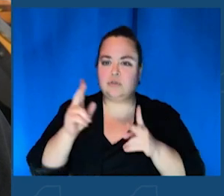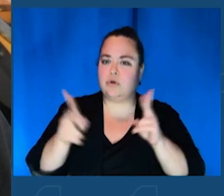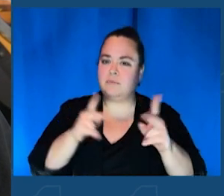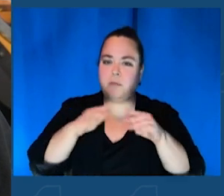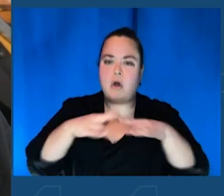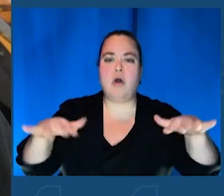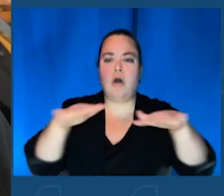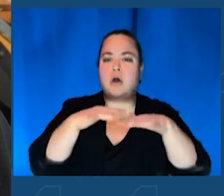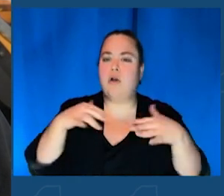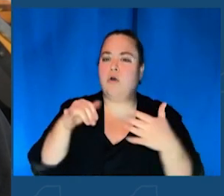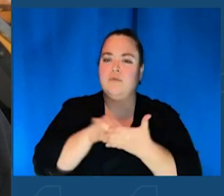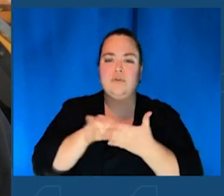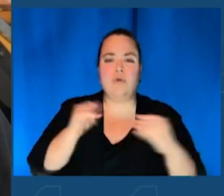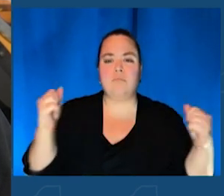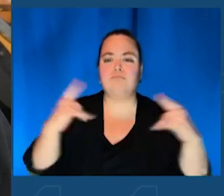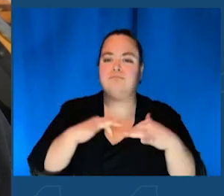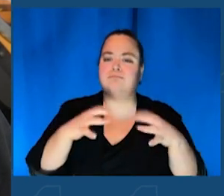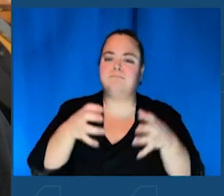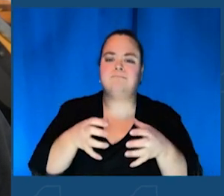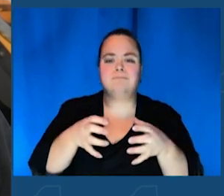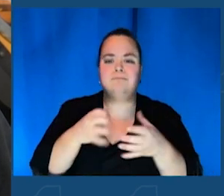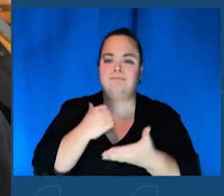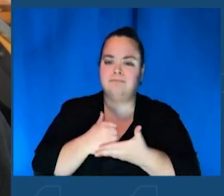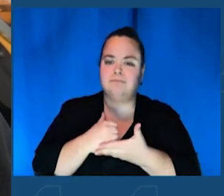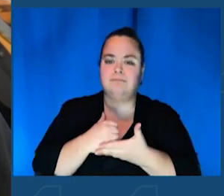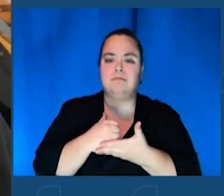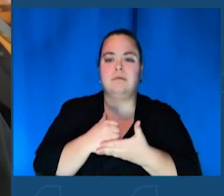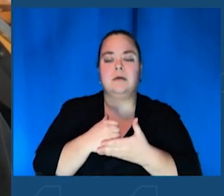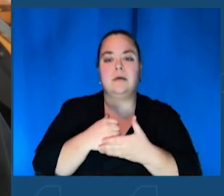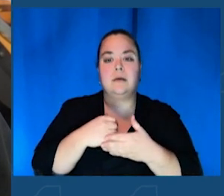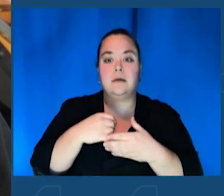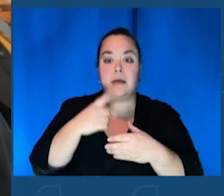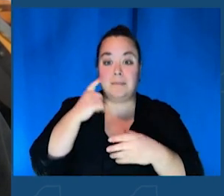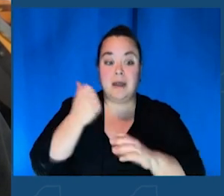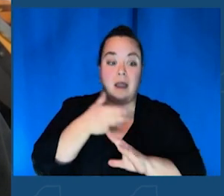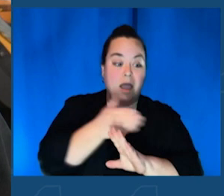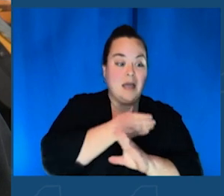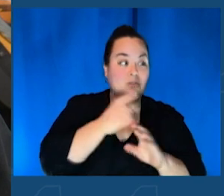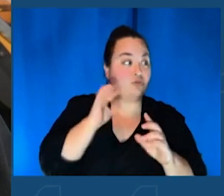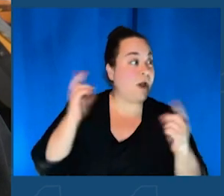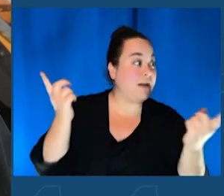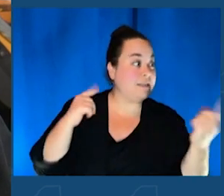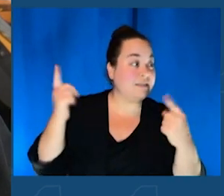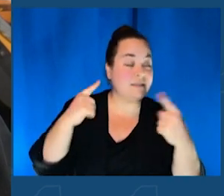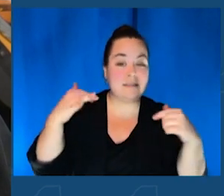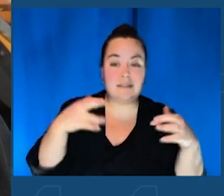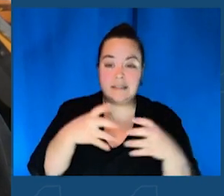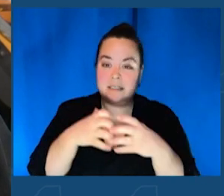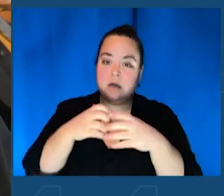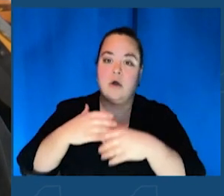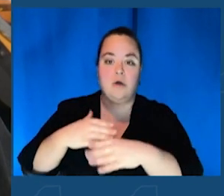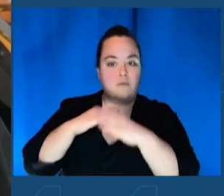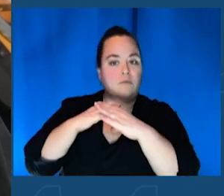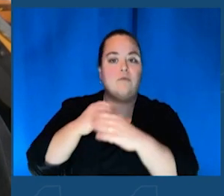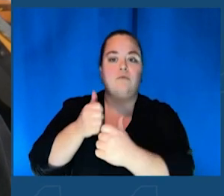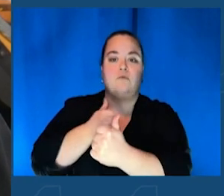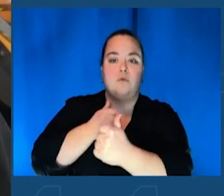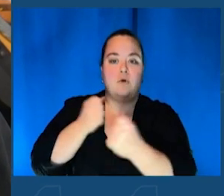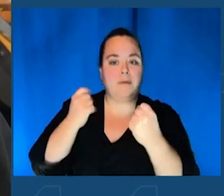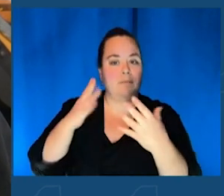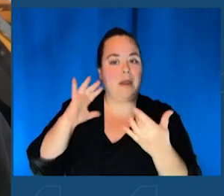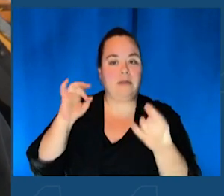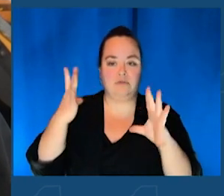York. And because we were so preemptive in this strike, we were able to avert many tragedies. And we know that from